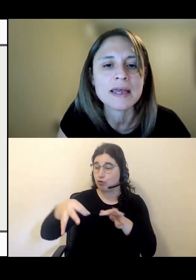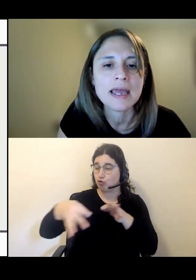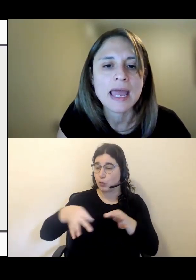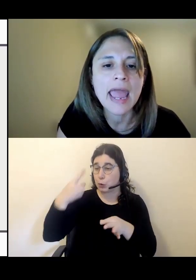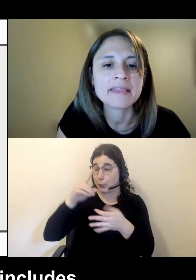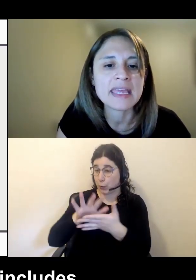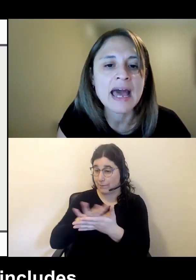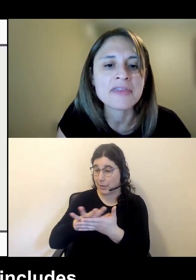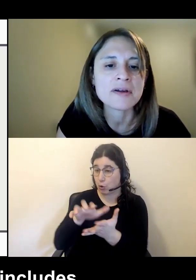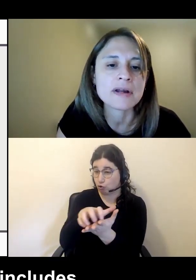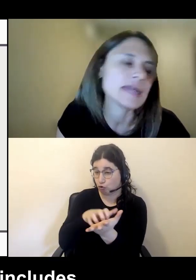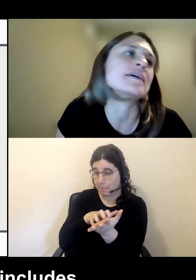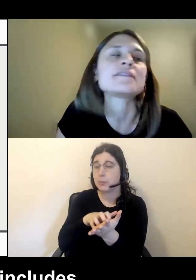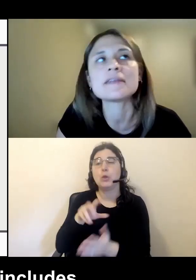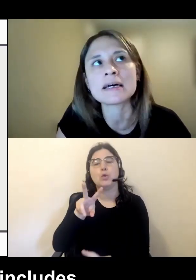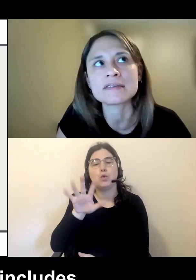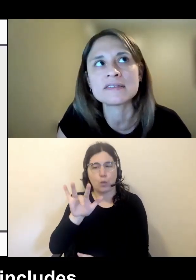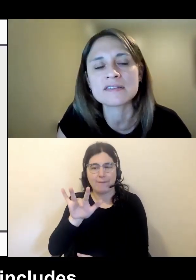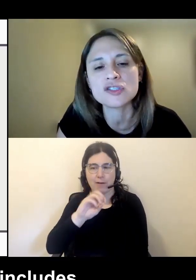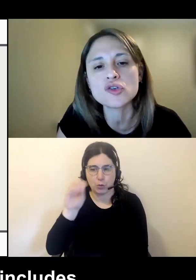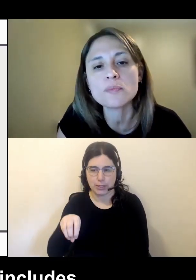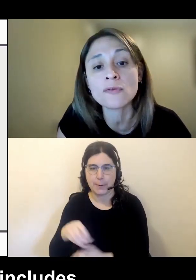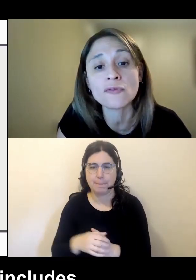25%. And the other is